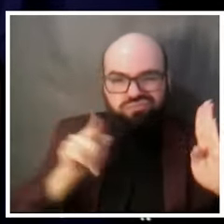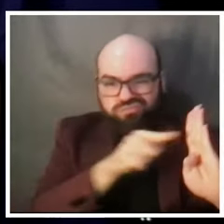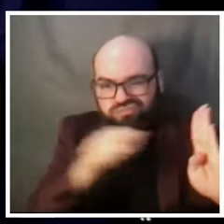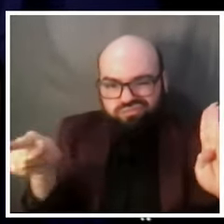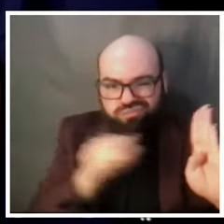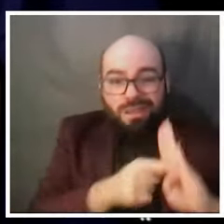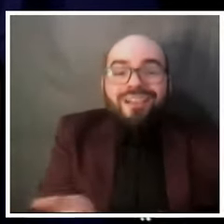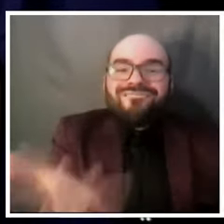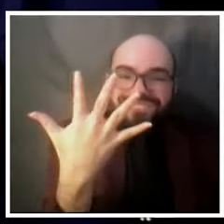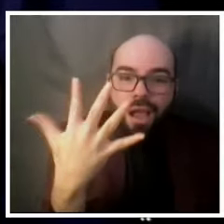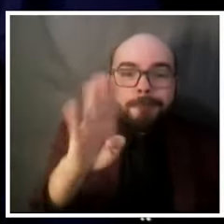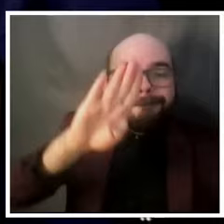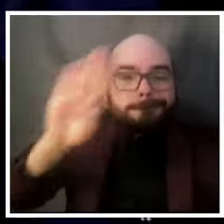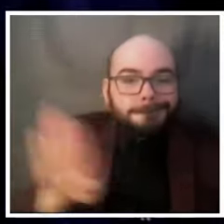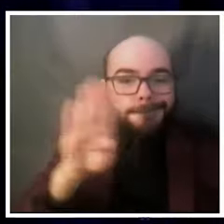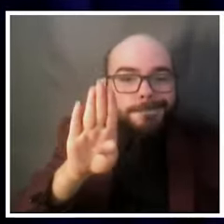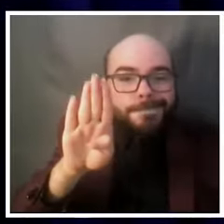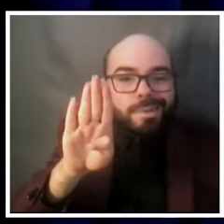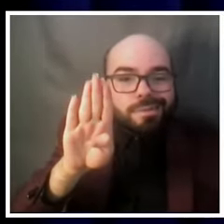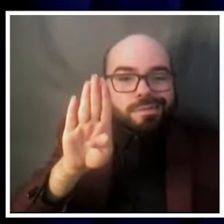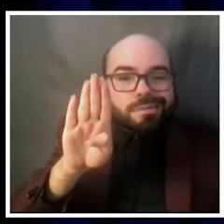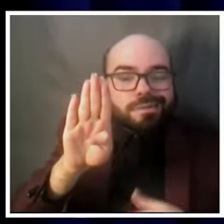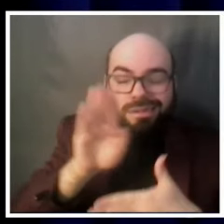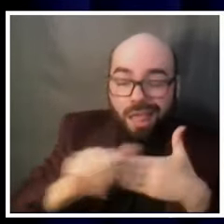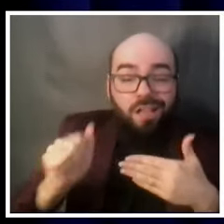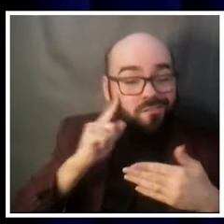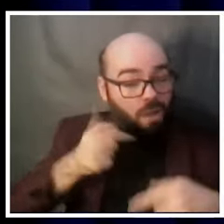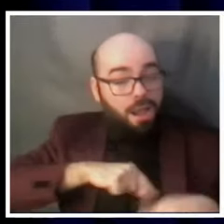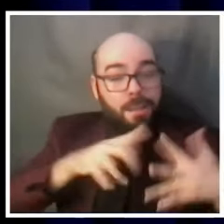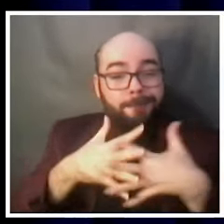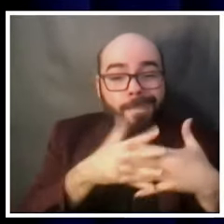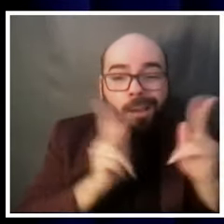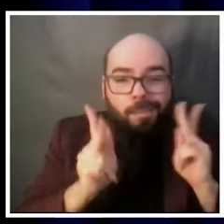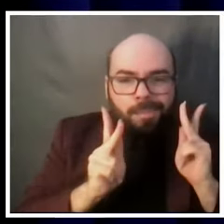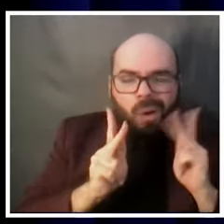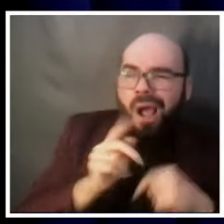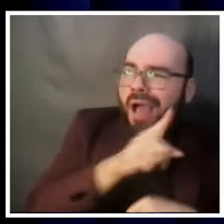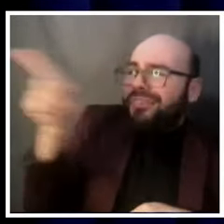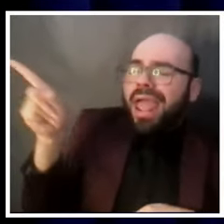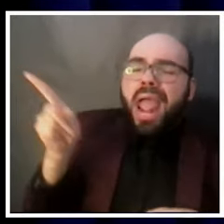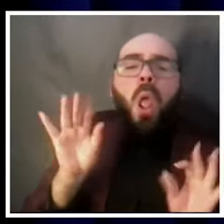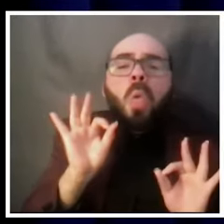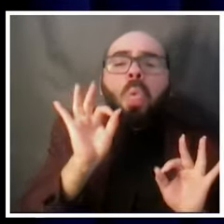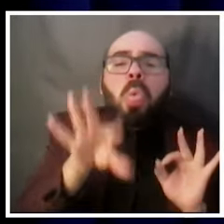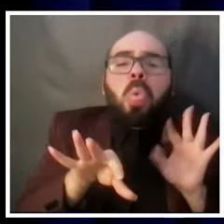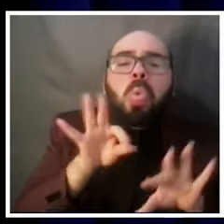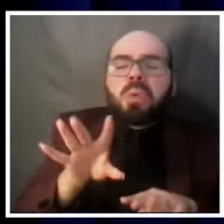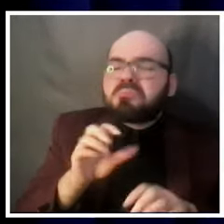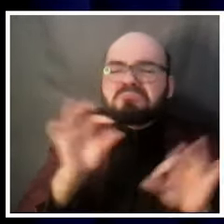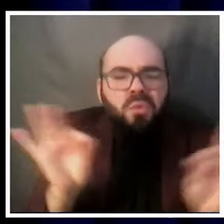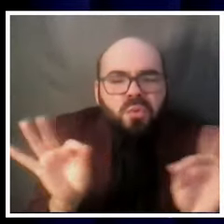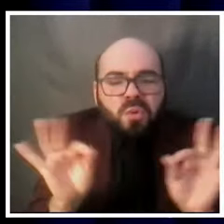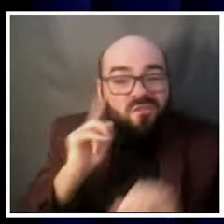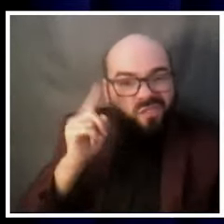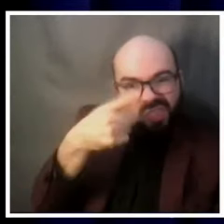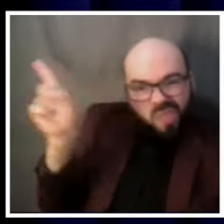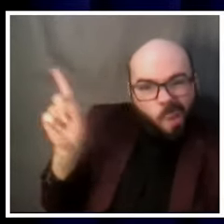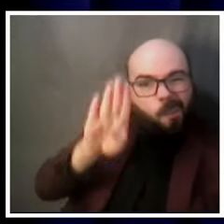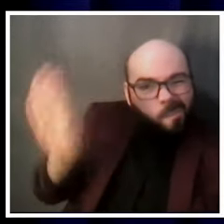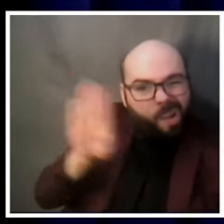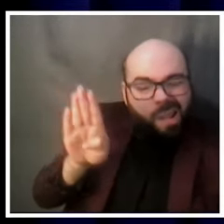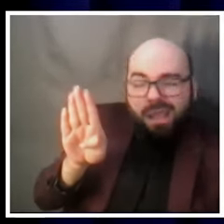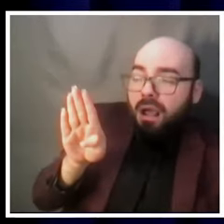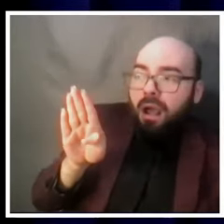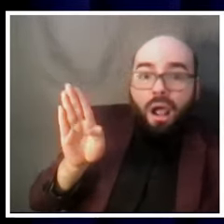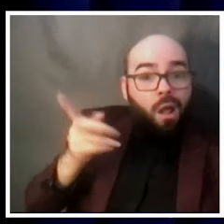You're dropping the bucket for them. They wouldn't have to sell one single bit of their assets. And imagine what we could do